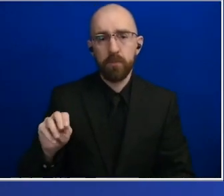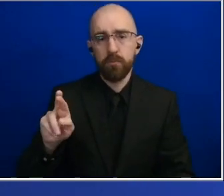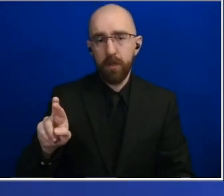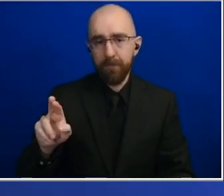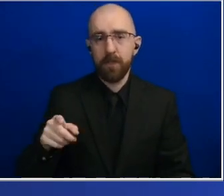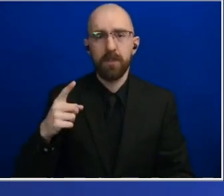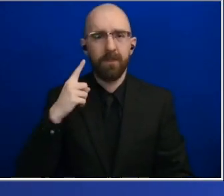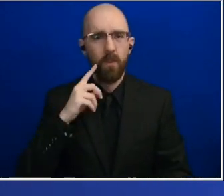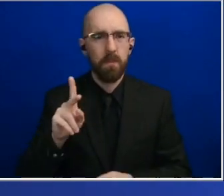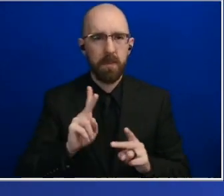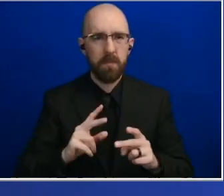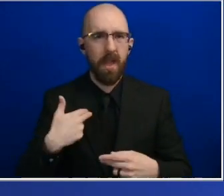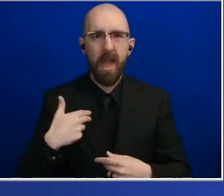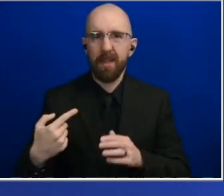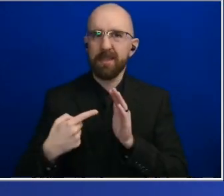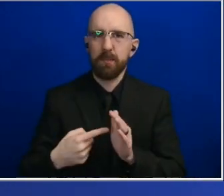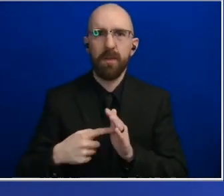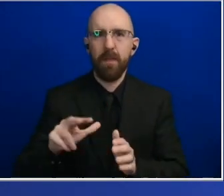years.